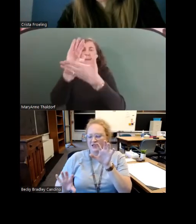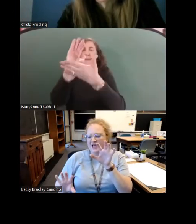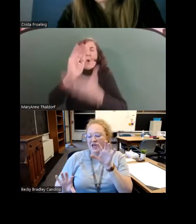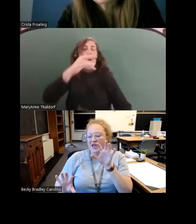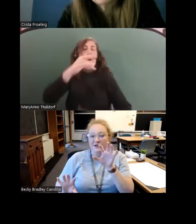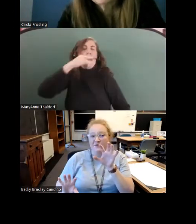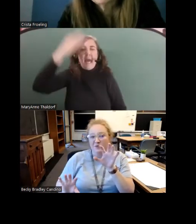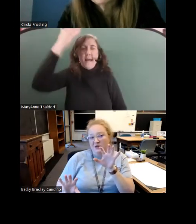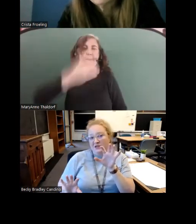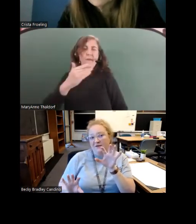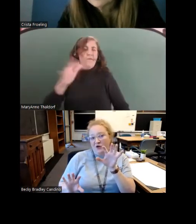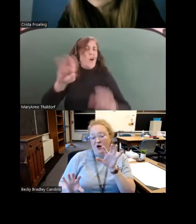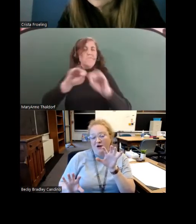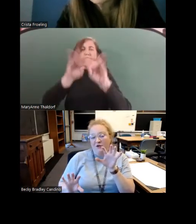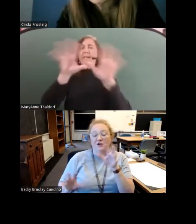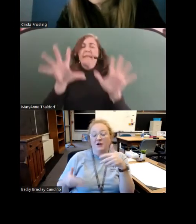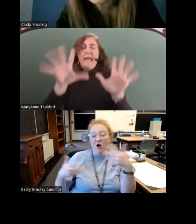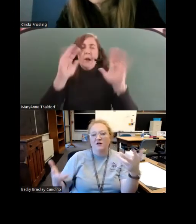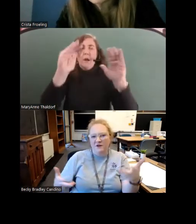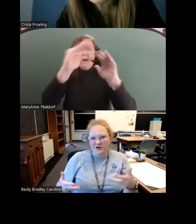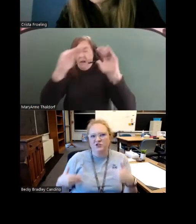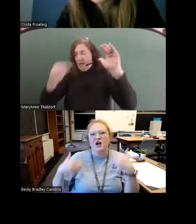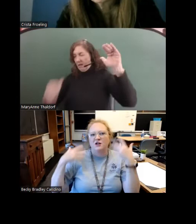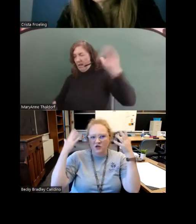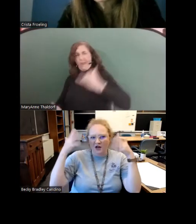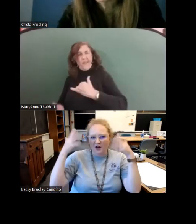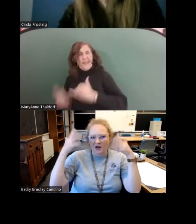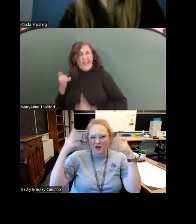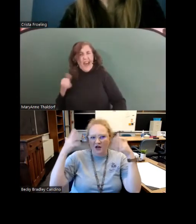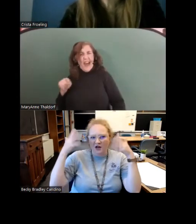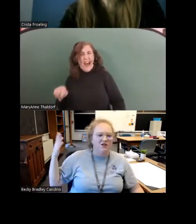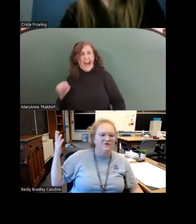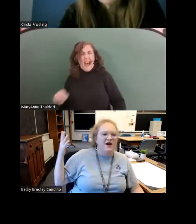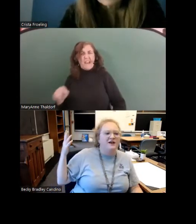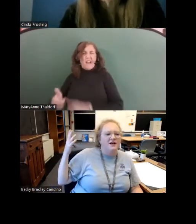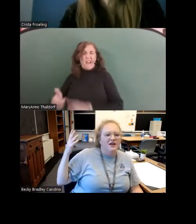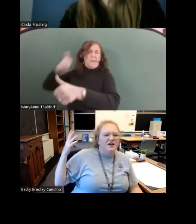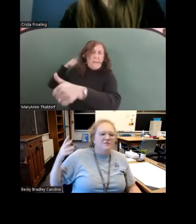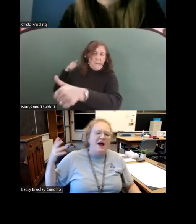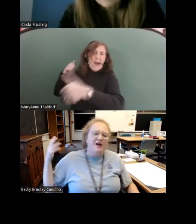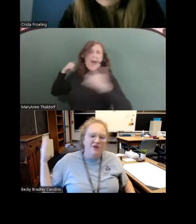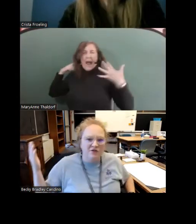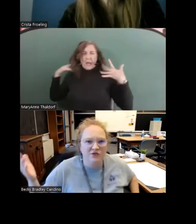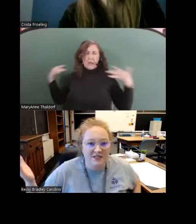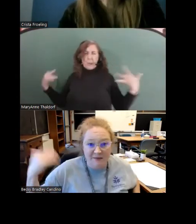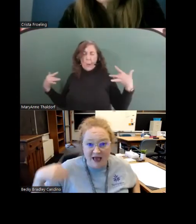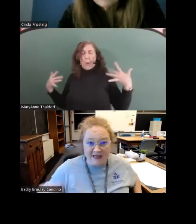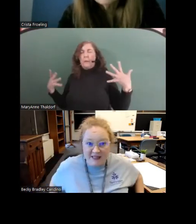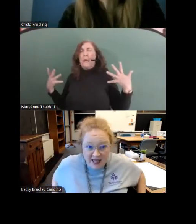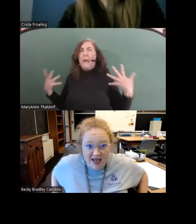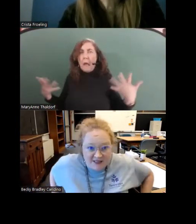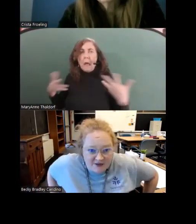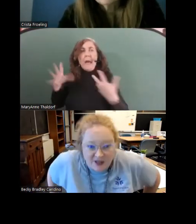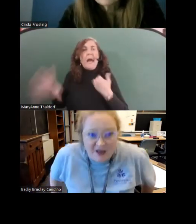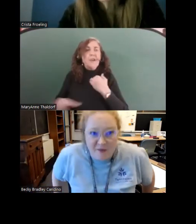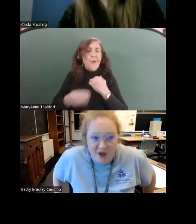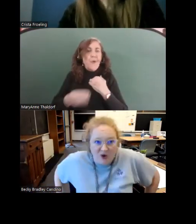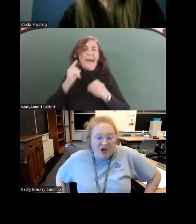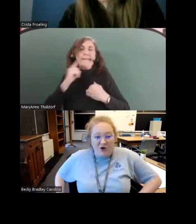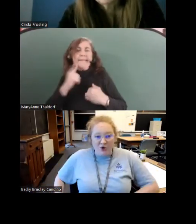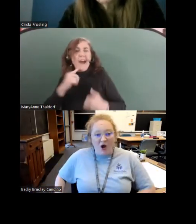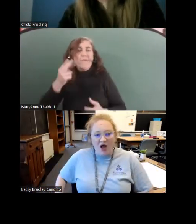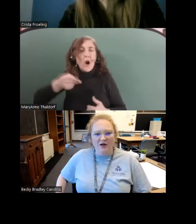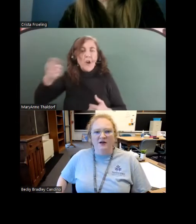class. And if you put a deaf or a hard of hearing child trying to filter through all of that background noise in the back of the class, they're like a